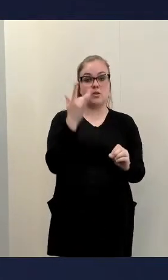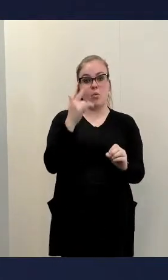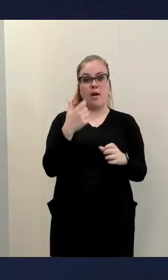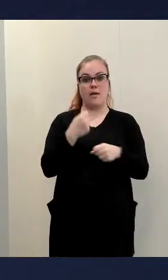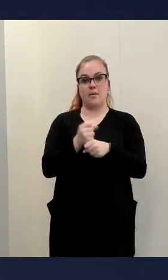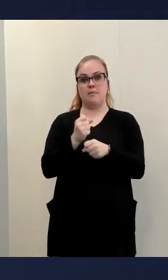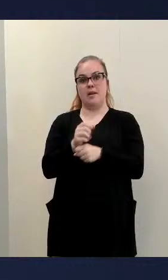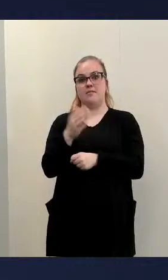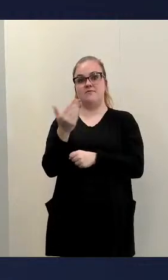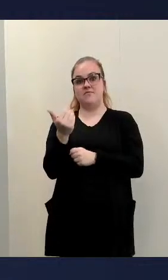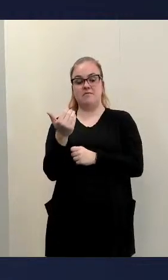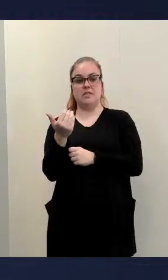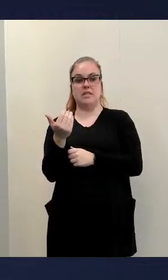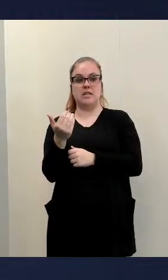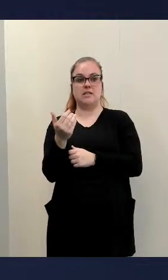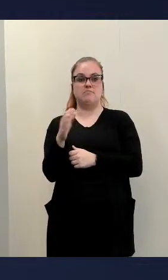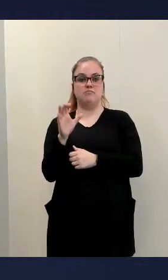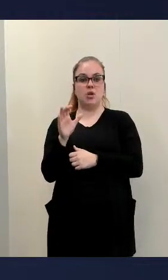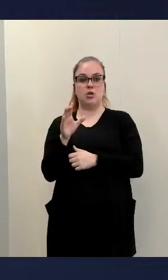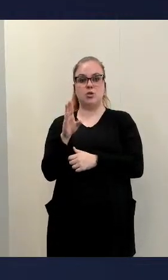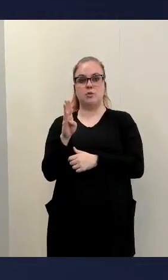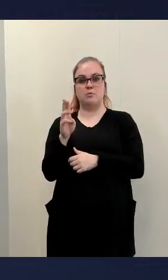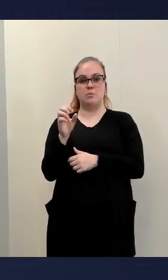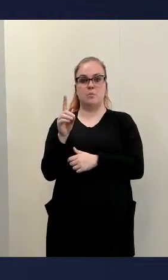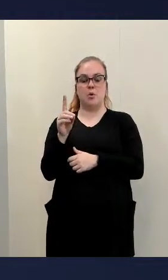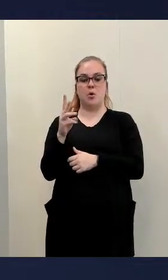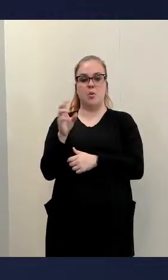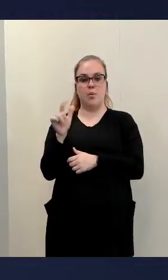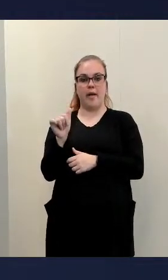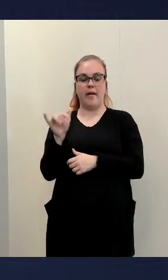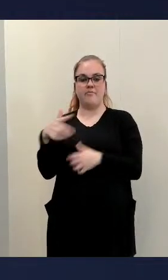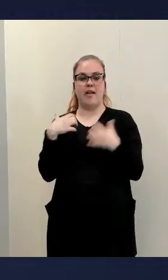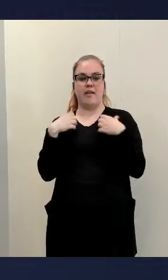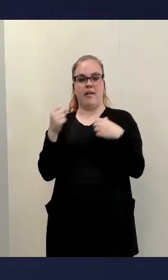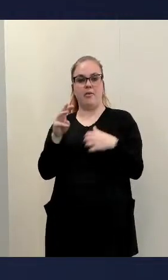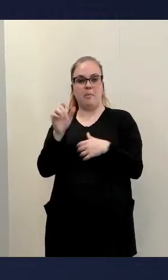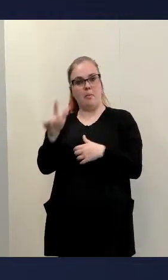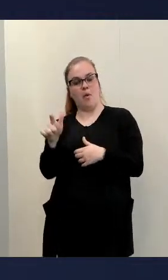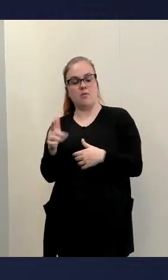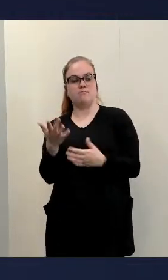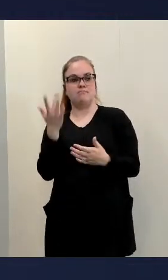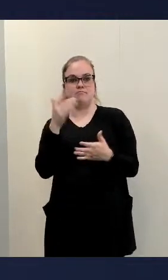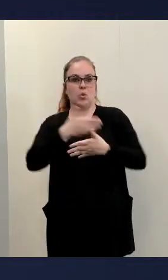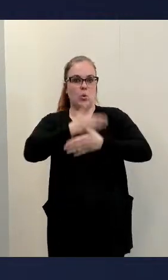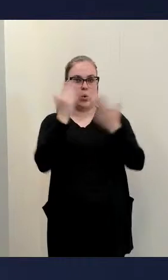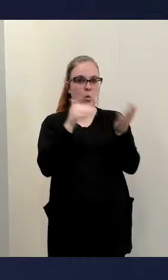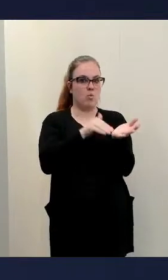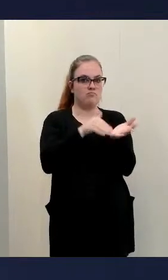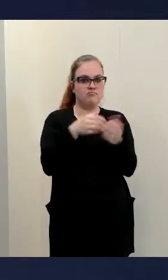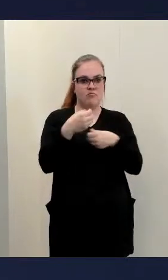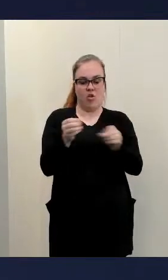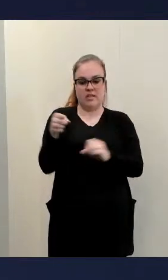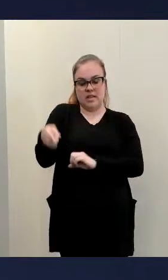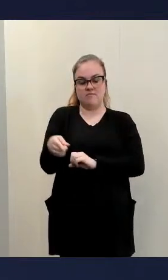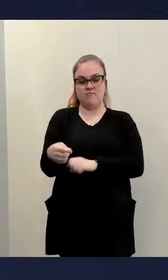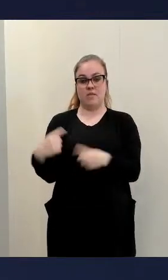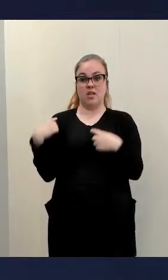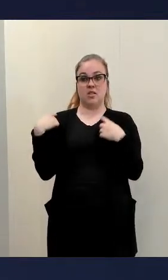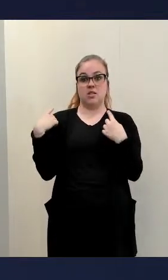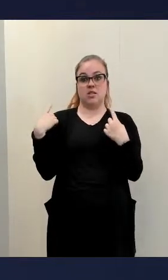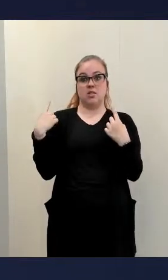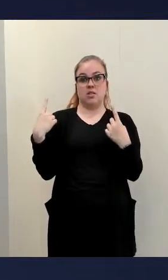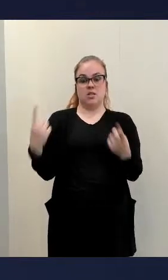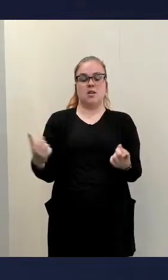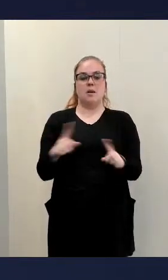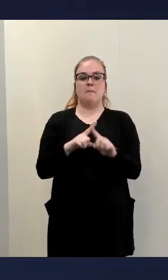created 1500 Broadway, the Erie County Health Mall, because there wasn't a doctor's office in that zip code. And it's been out there. it